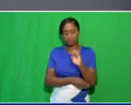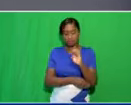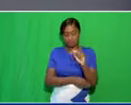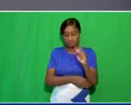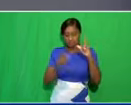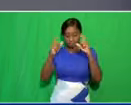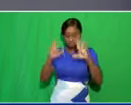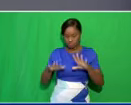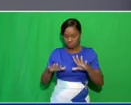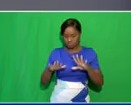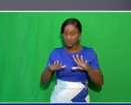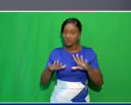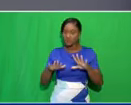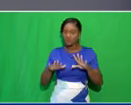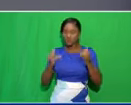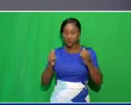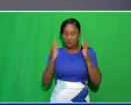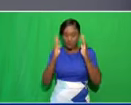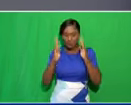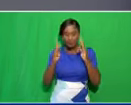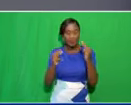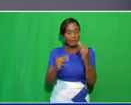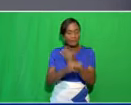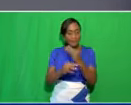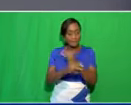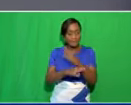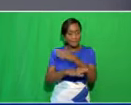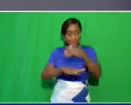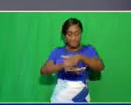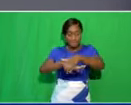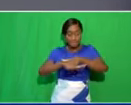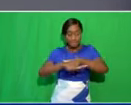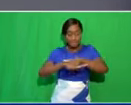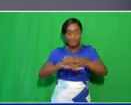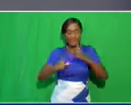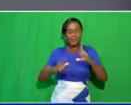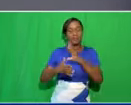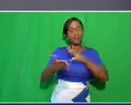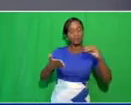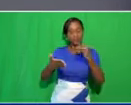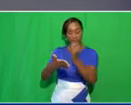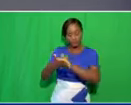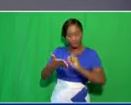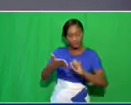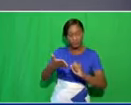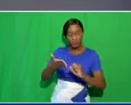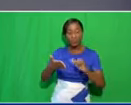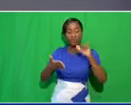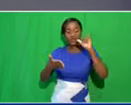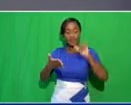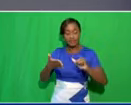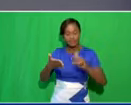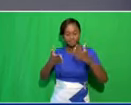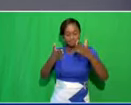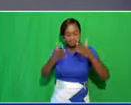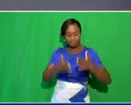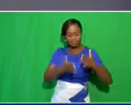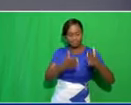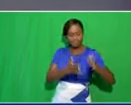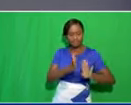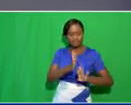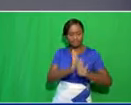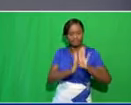is a focus on math and English language arts and writing. And that framework would have been developed